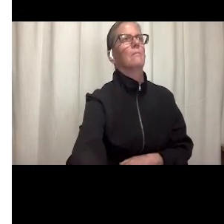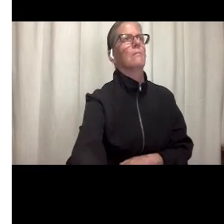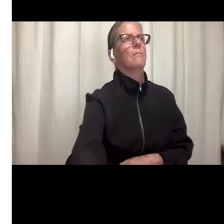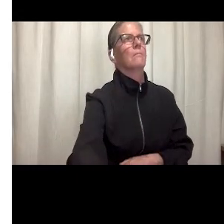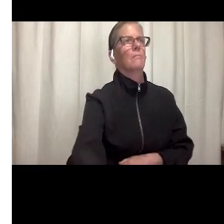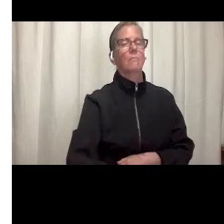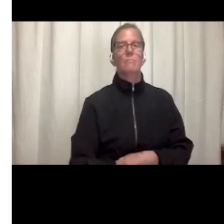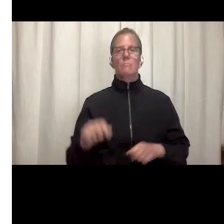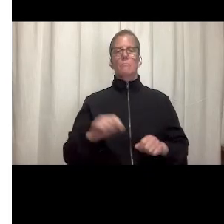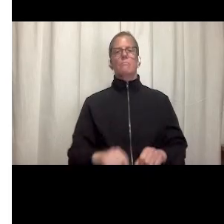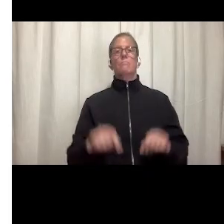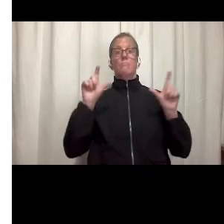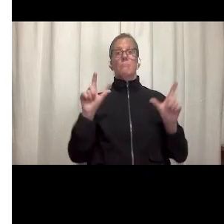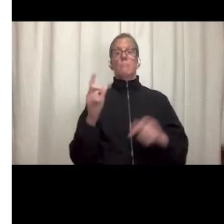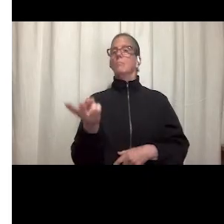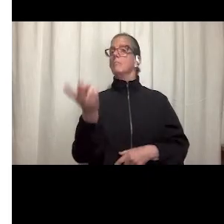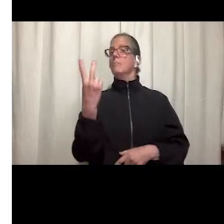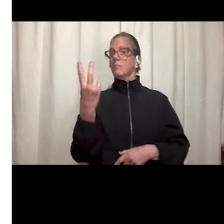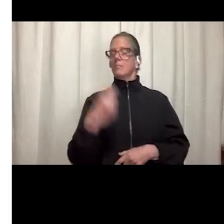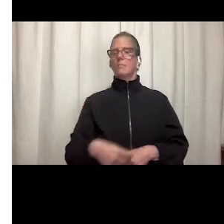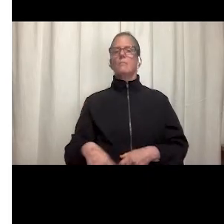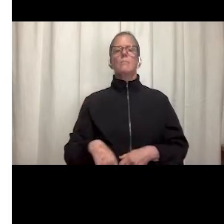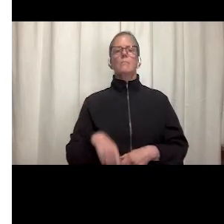Slide 2, Session Overview.